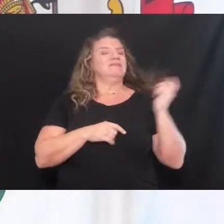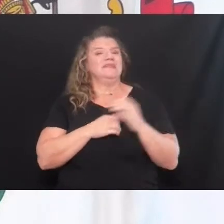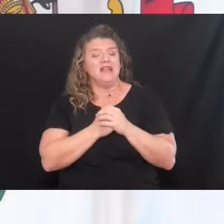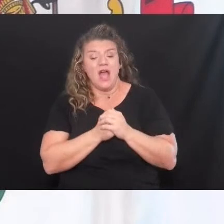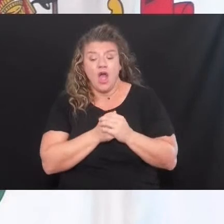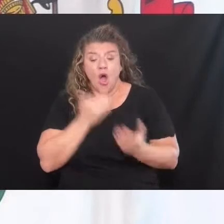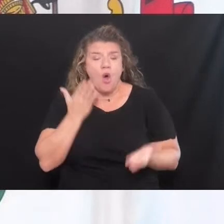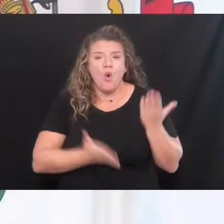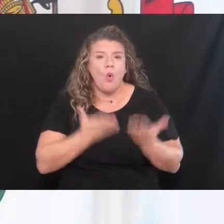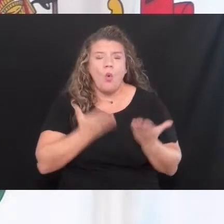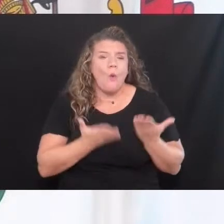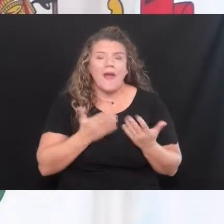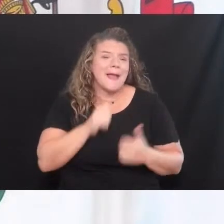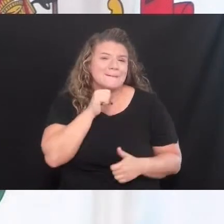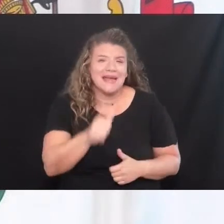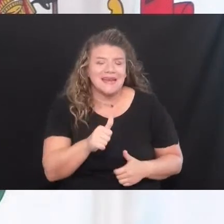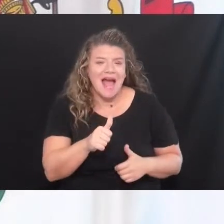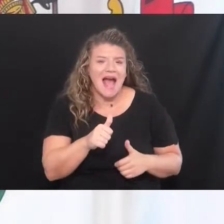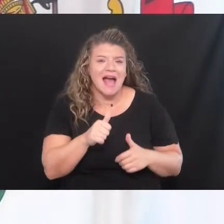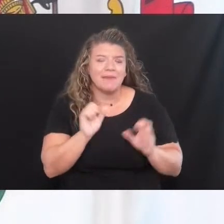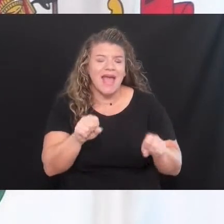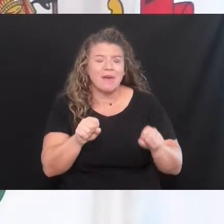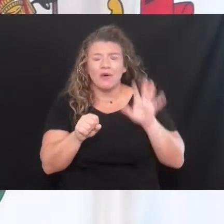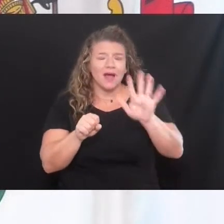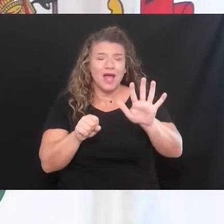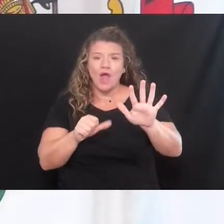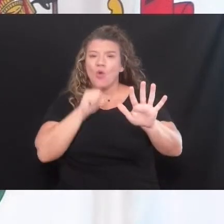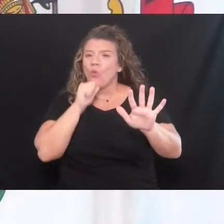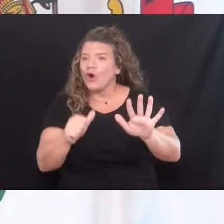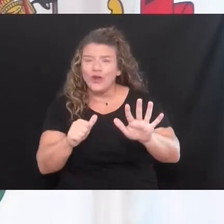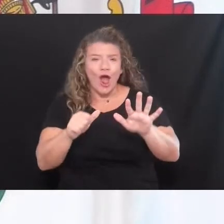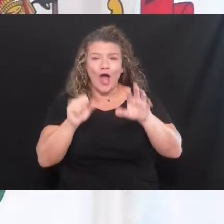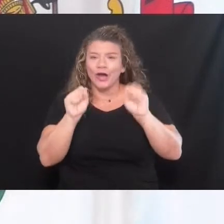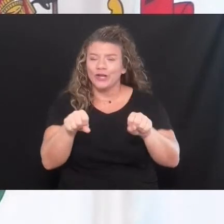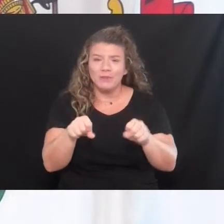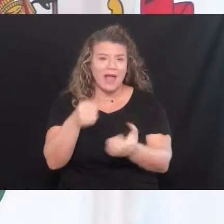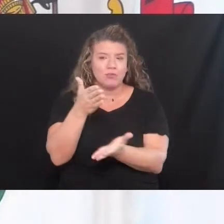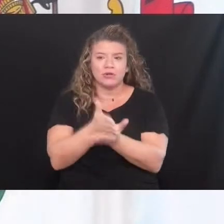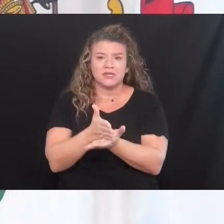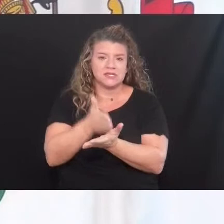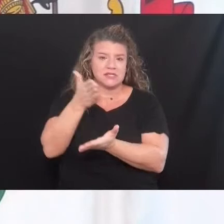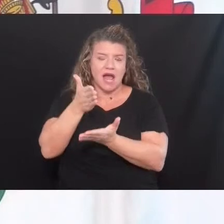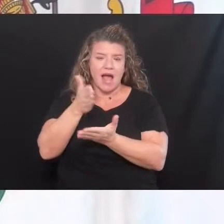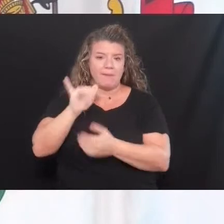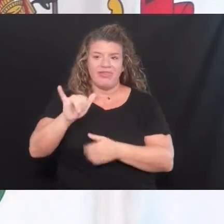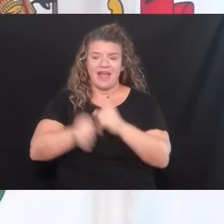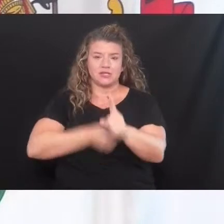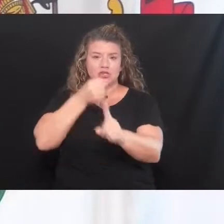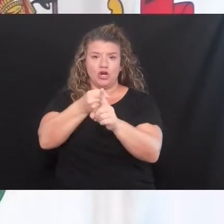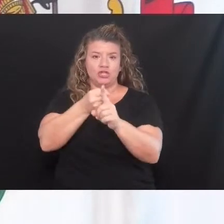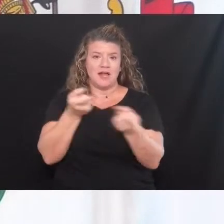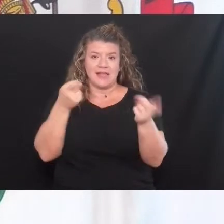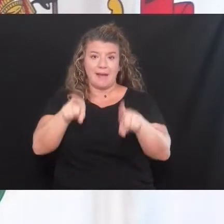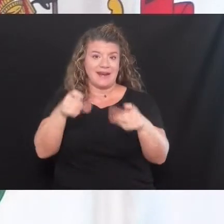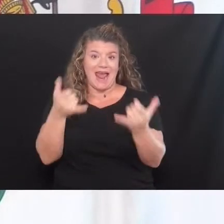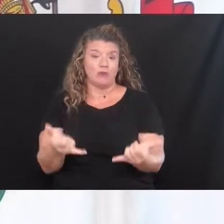we may not be able, in fact, we're not going to be able to stop this surge that is with us right